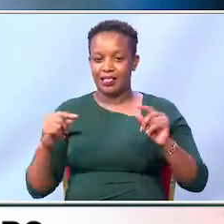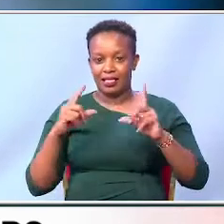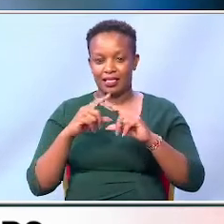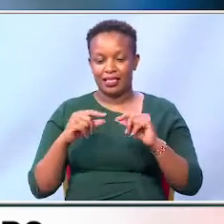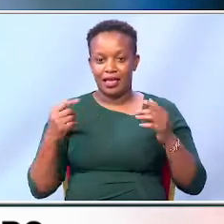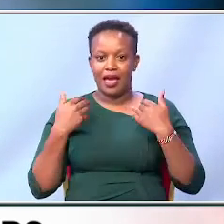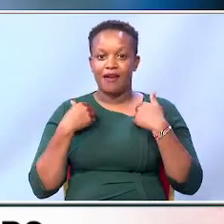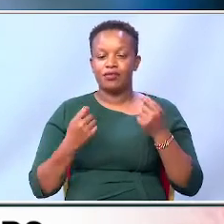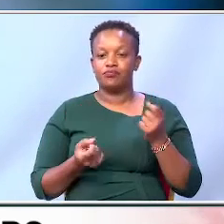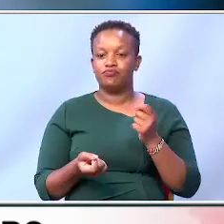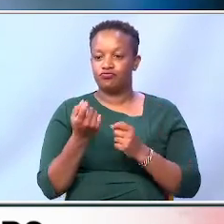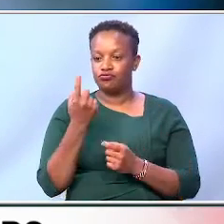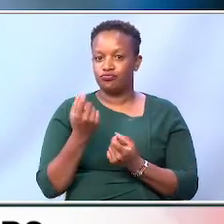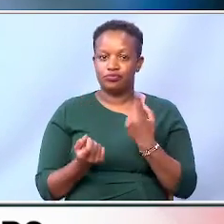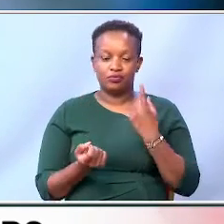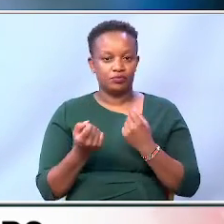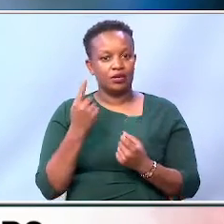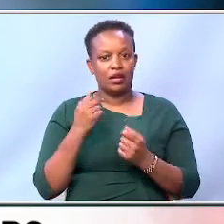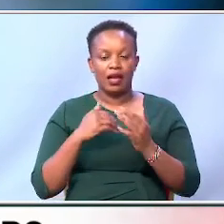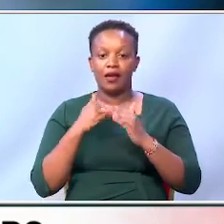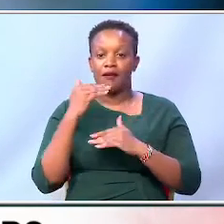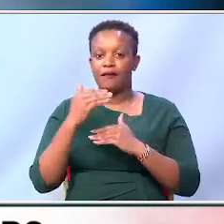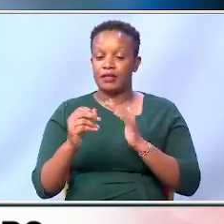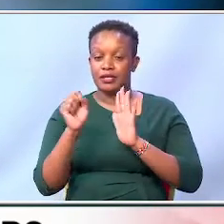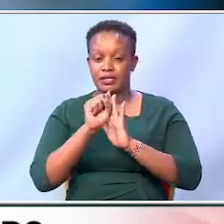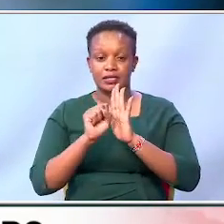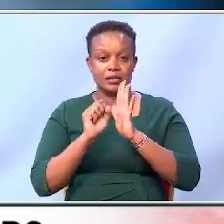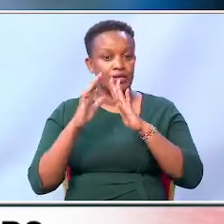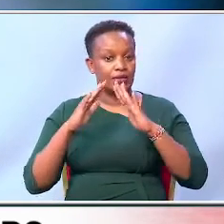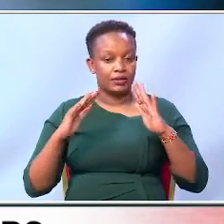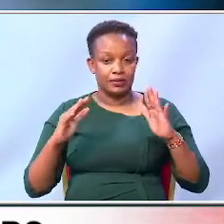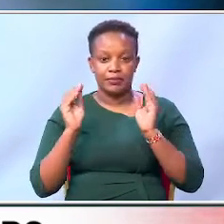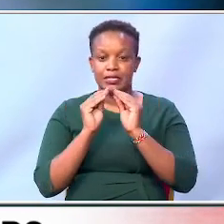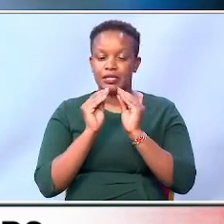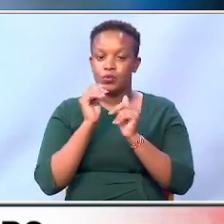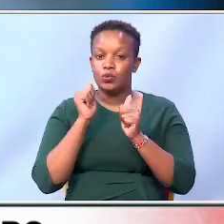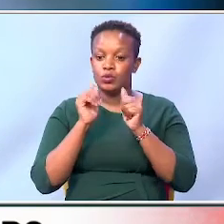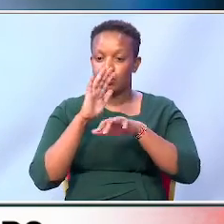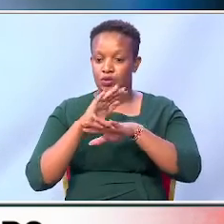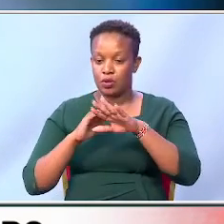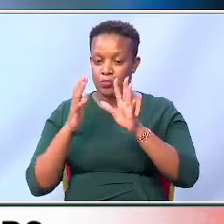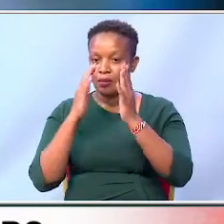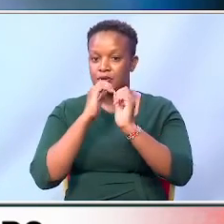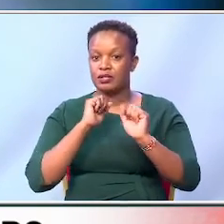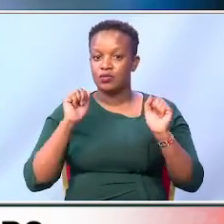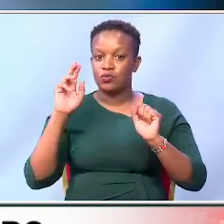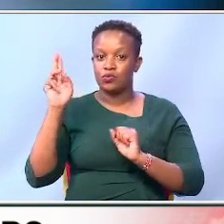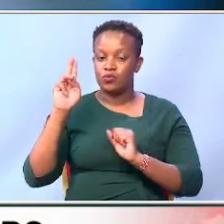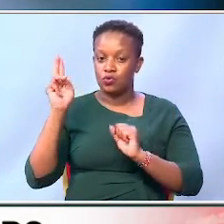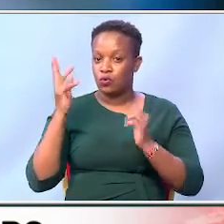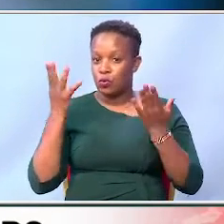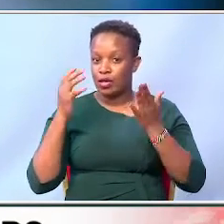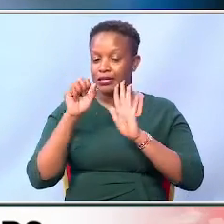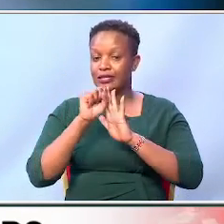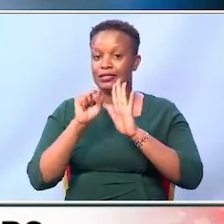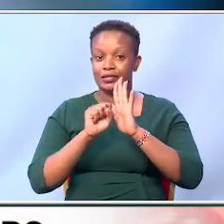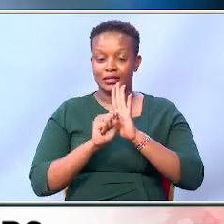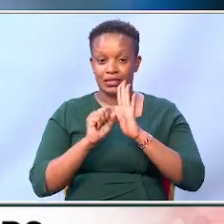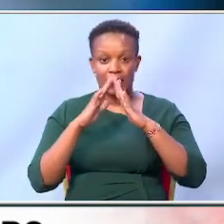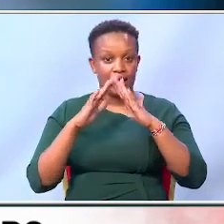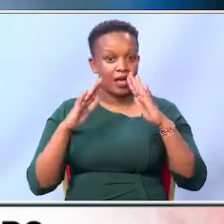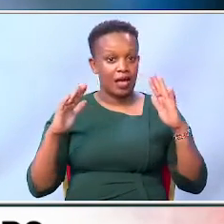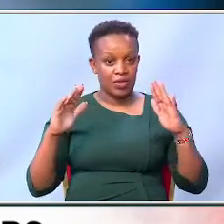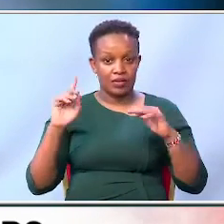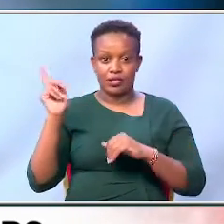alleged State House meeting that was allegedly called by President Uhuru Kenyatta at State House Nairobi. And as Elizabeth Mutuku